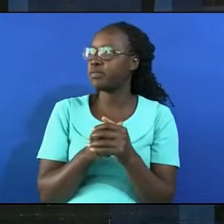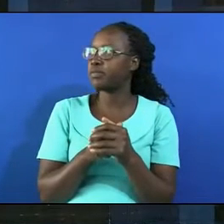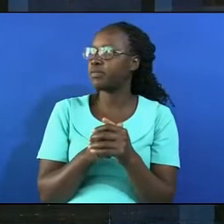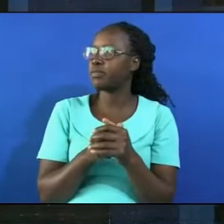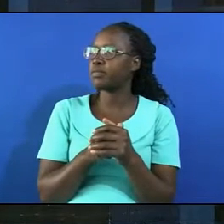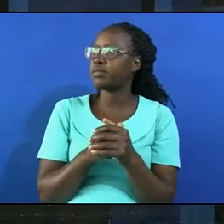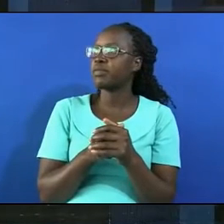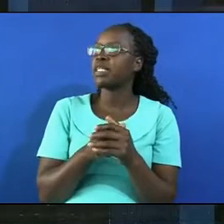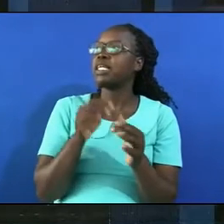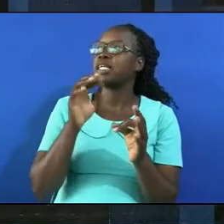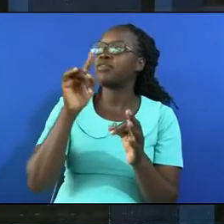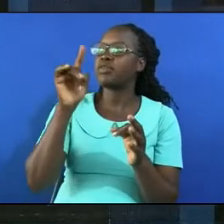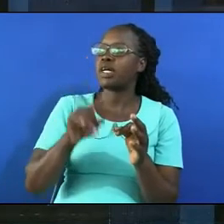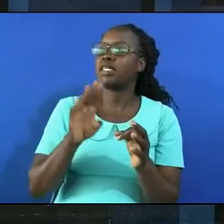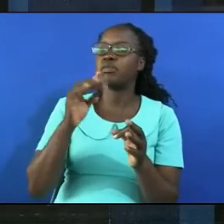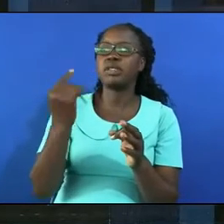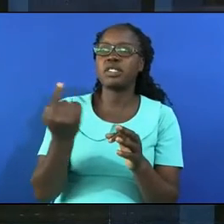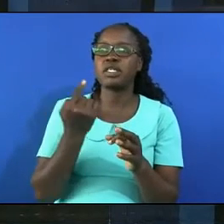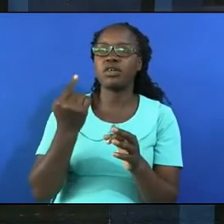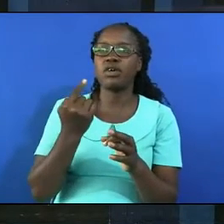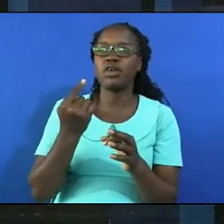What is the message today?